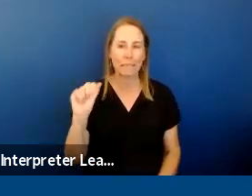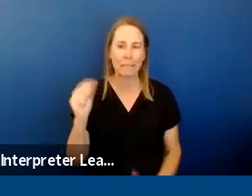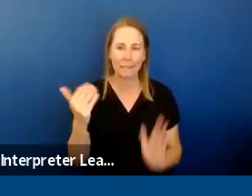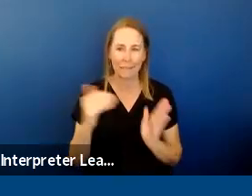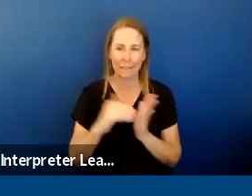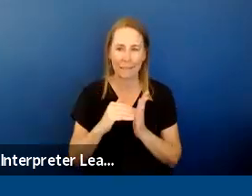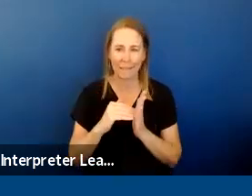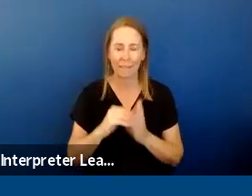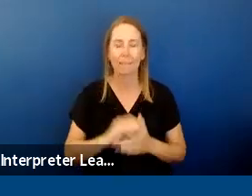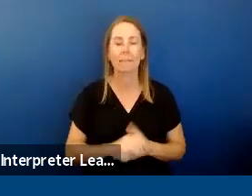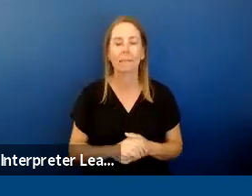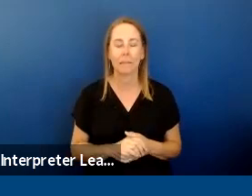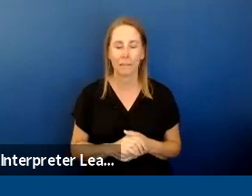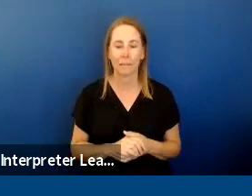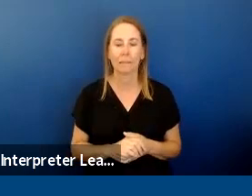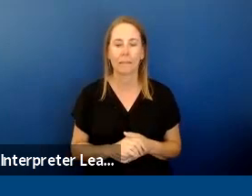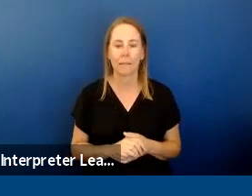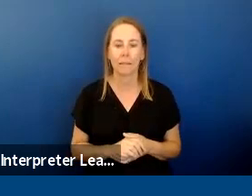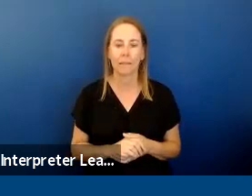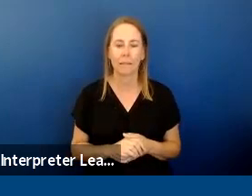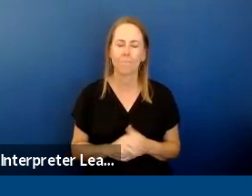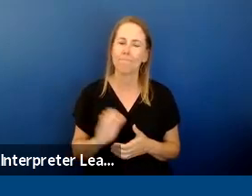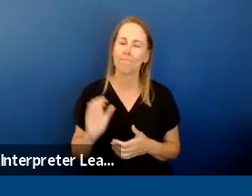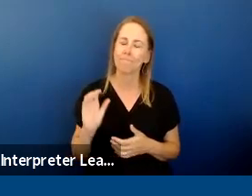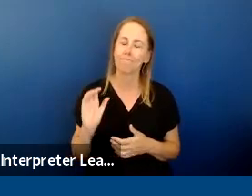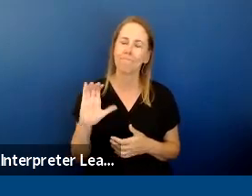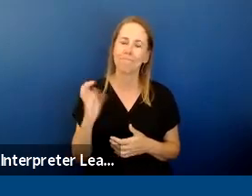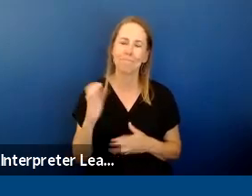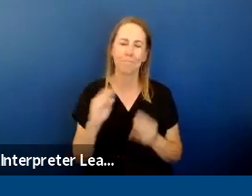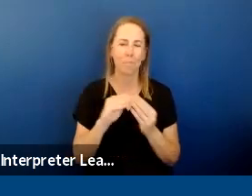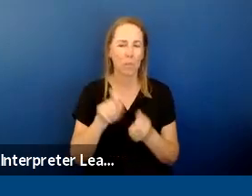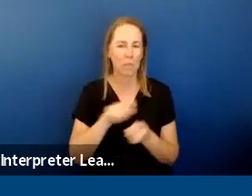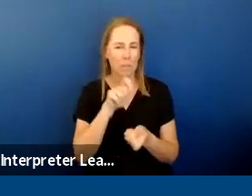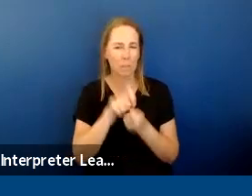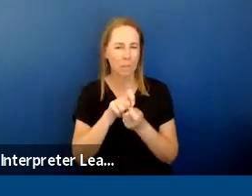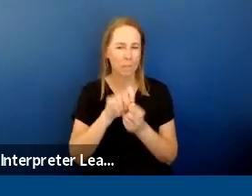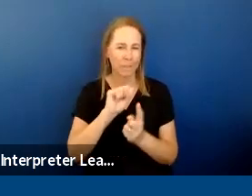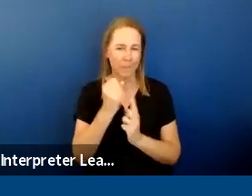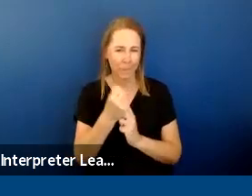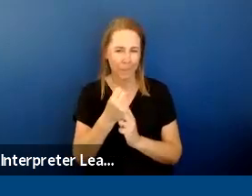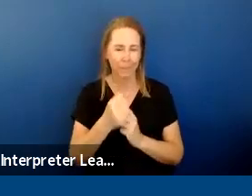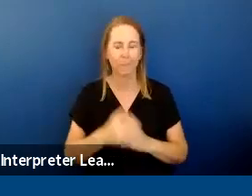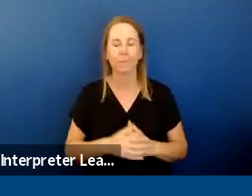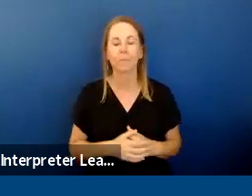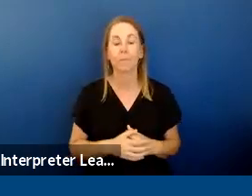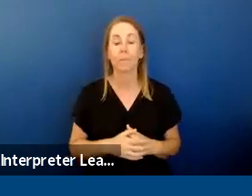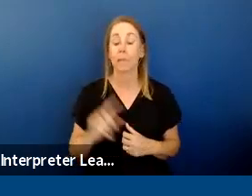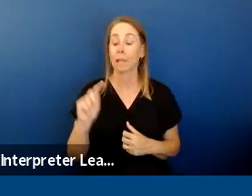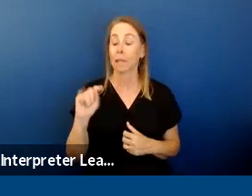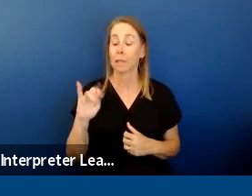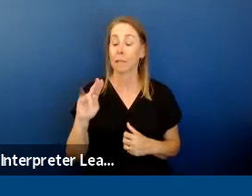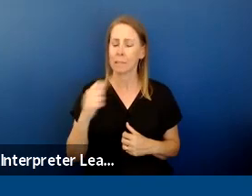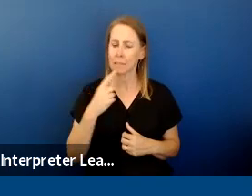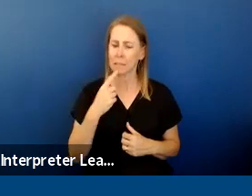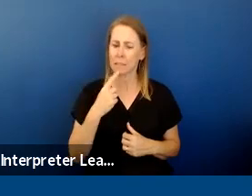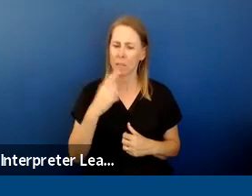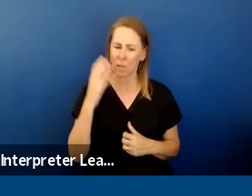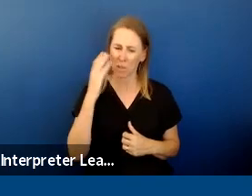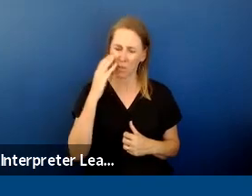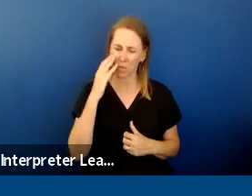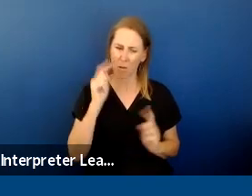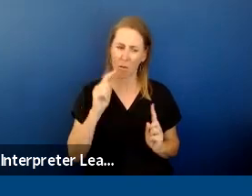Removing the trees and the vegetation right now, the vegetation is probably already removed due to the wildfire. Removing the